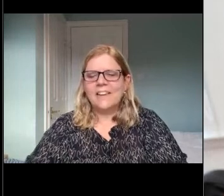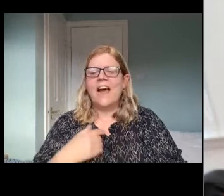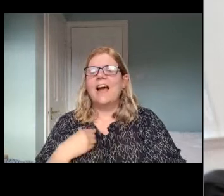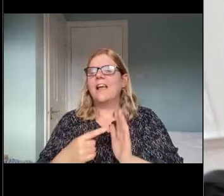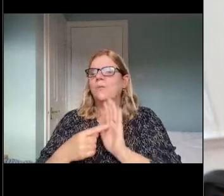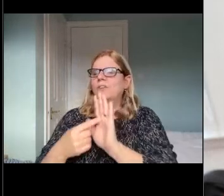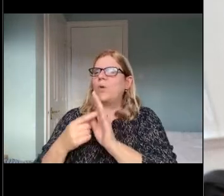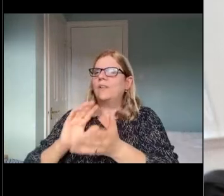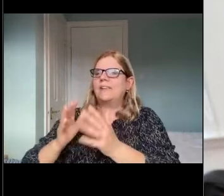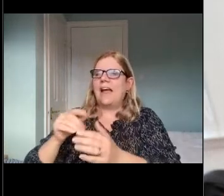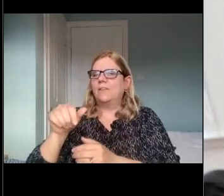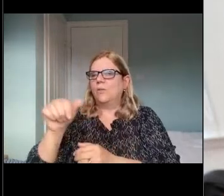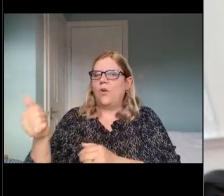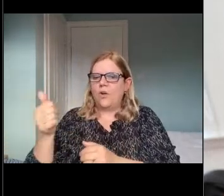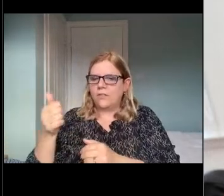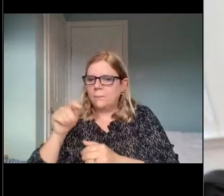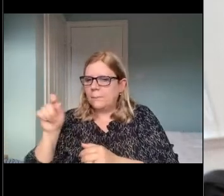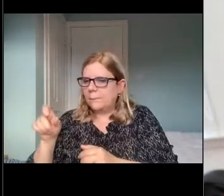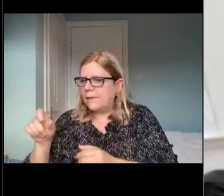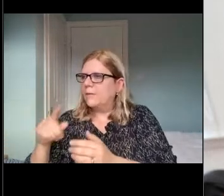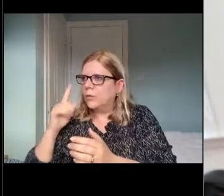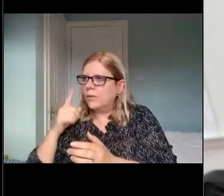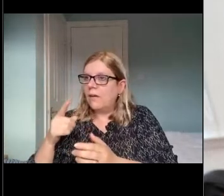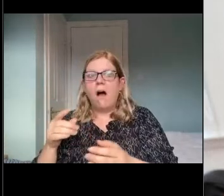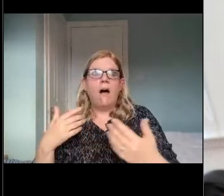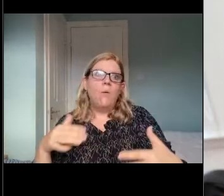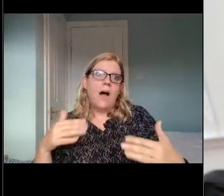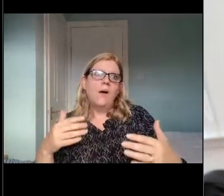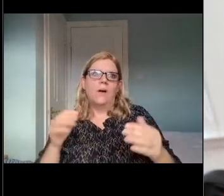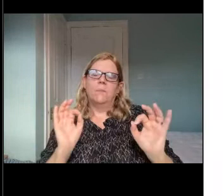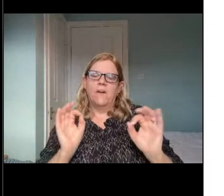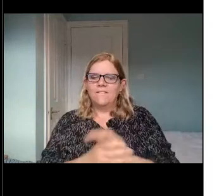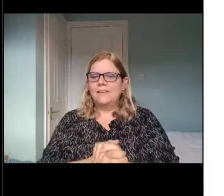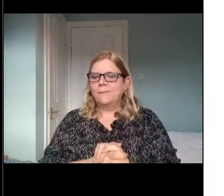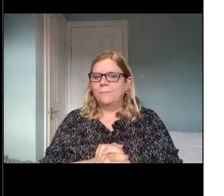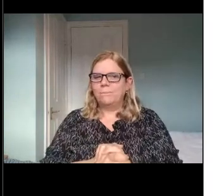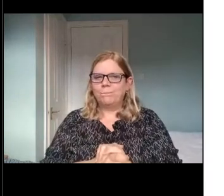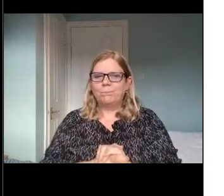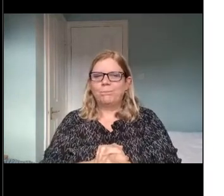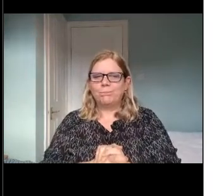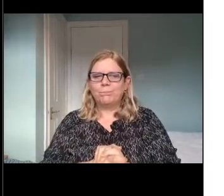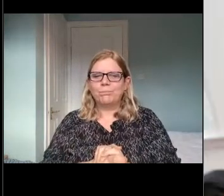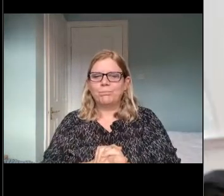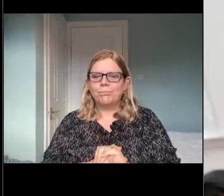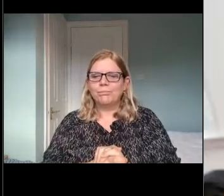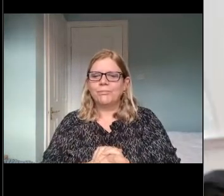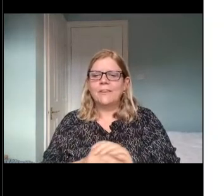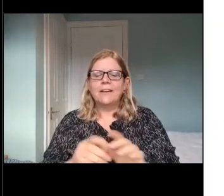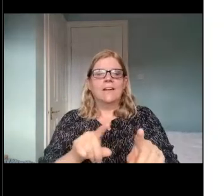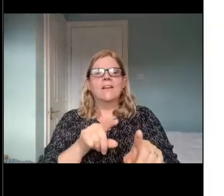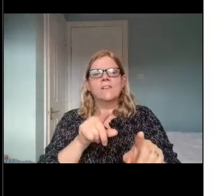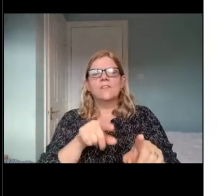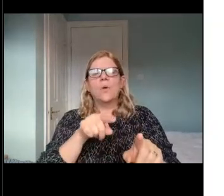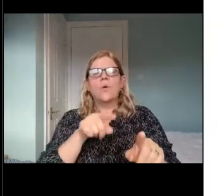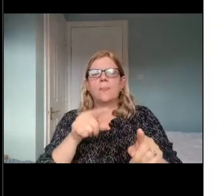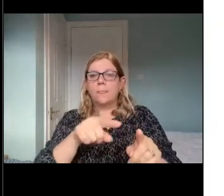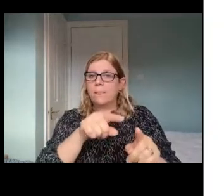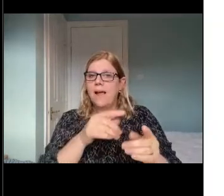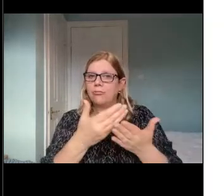for that term. I'm going to show you, if you go to some of the people involved in that.